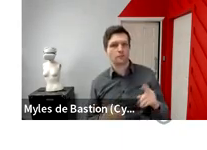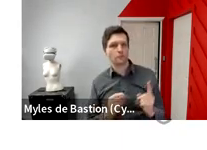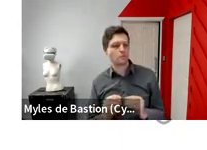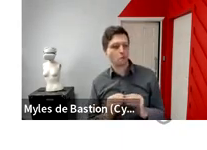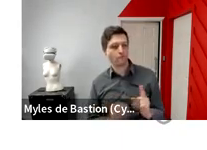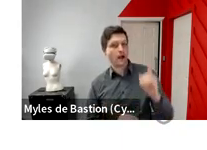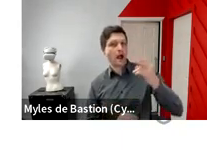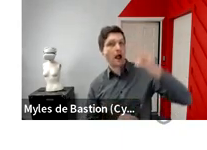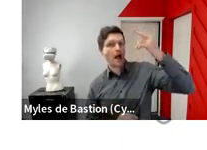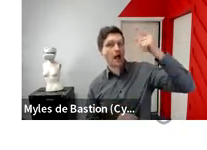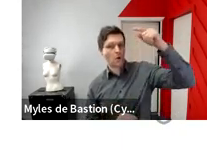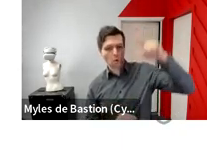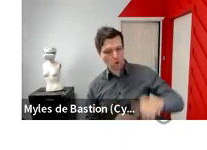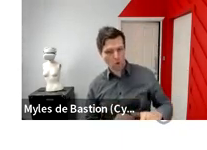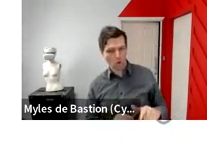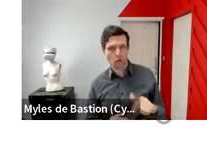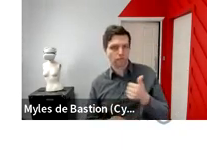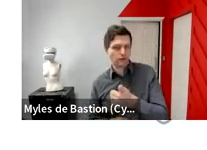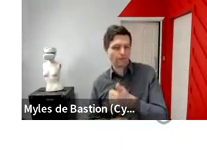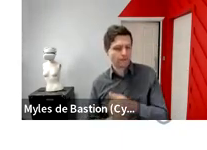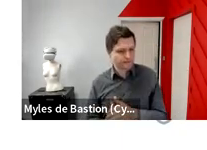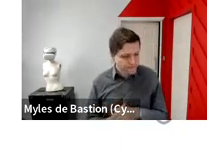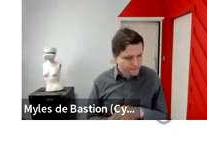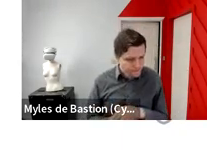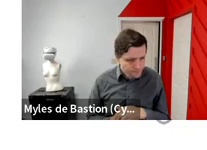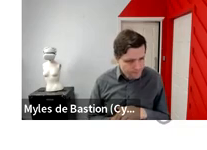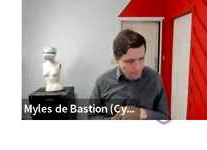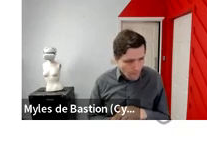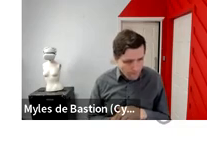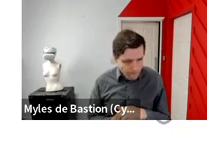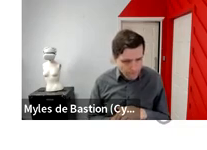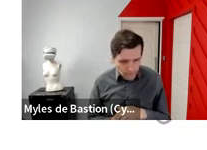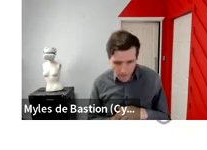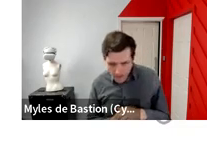if they're looking up or if they can't move their head high or low?